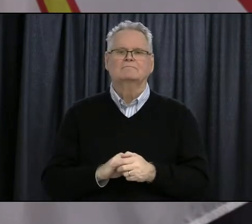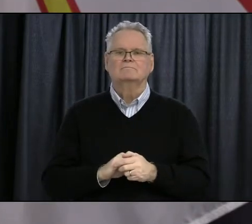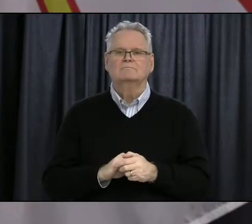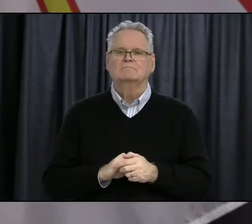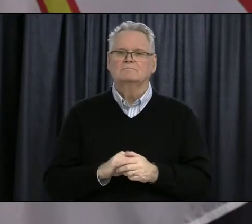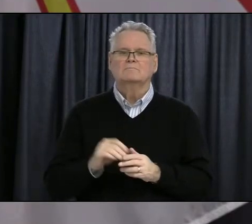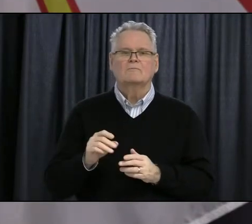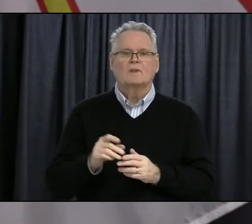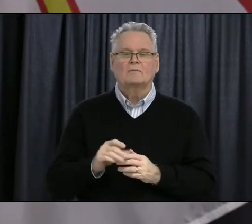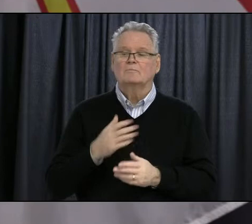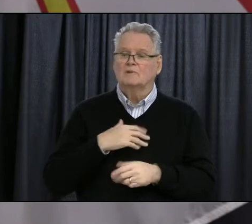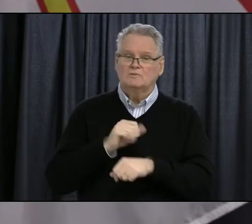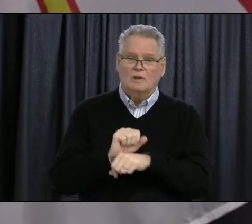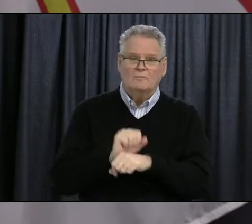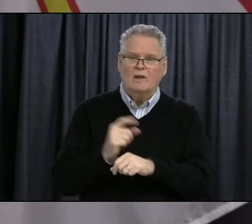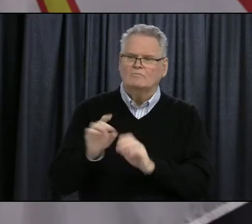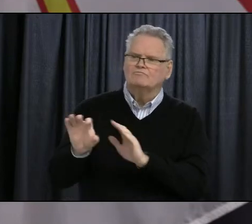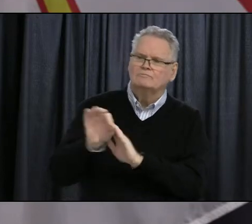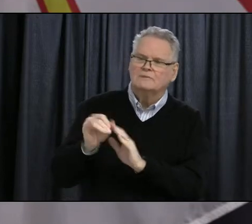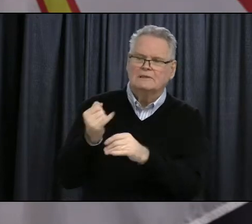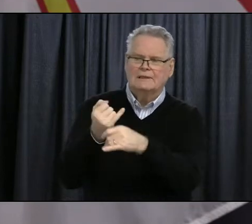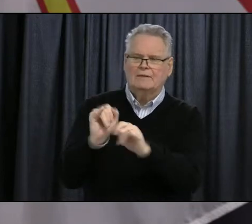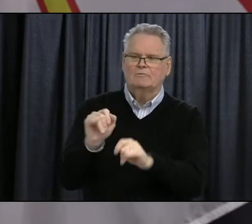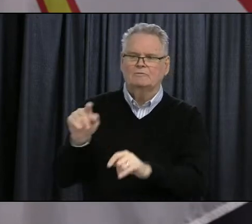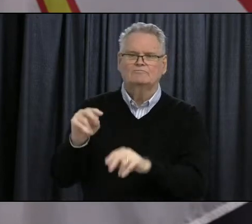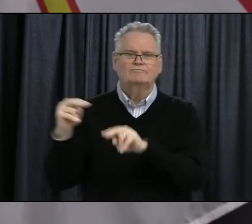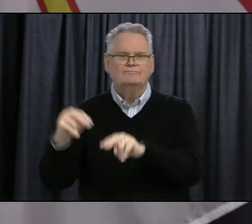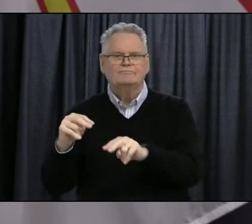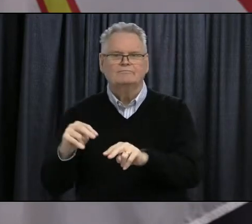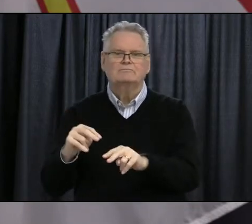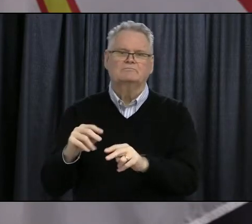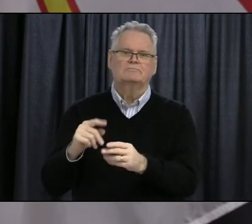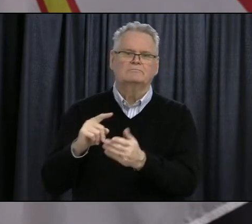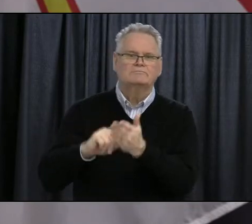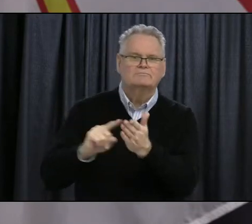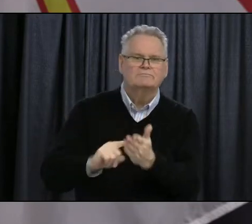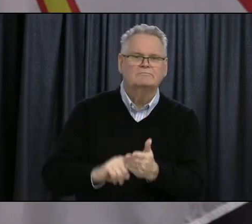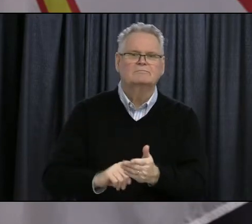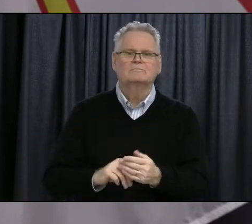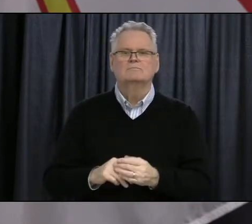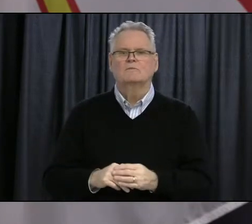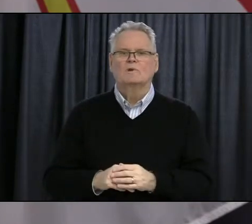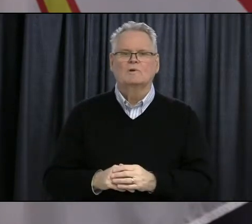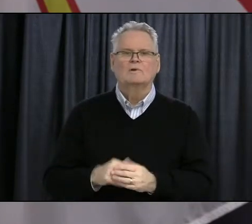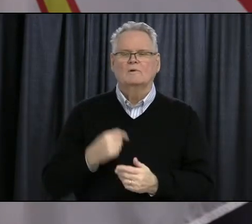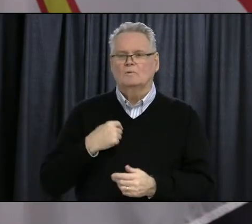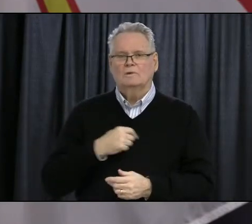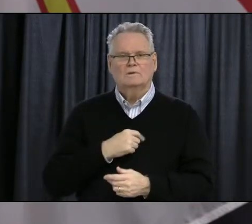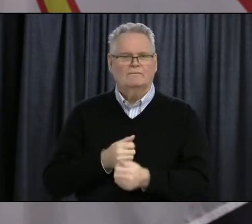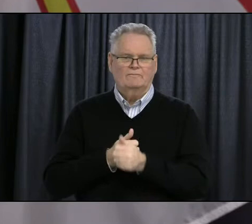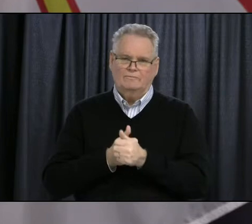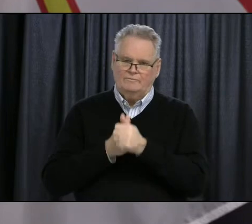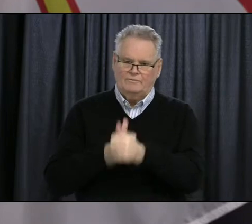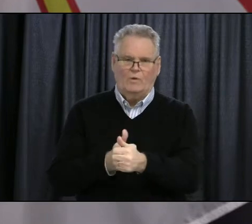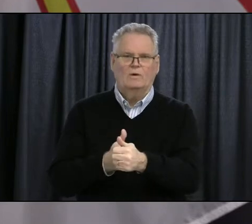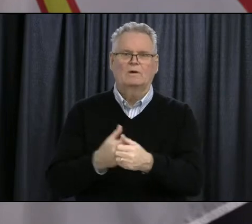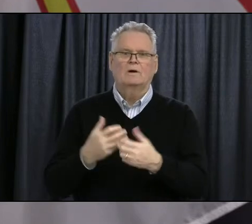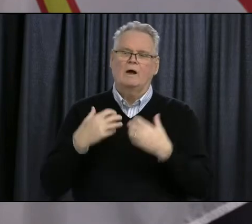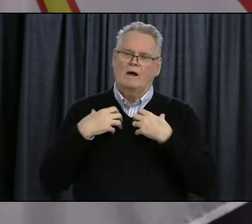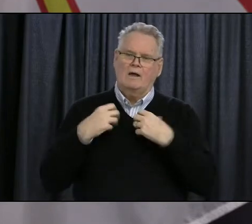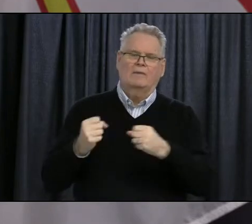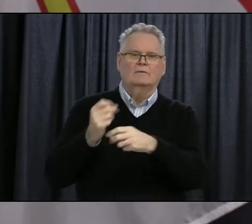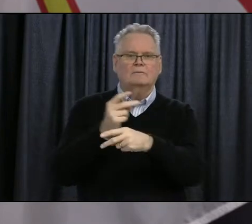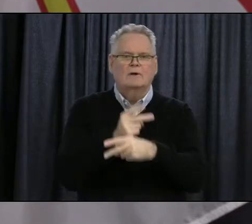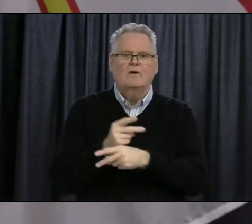position within government. So our decisions are made based on the public health evidence, based on best practice, based